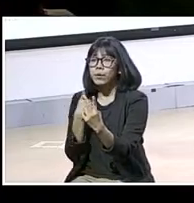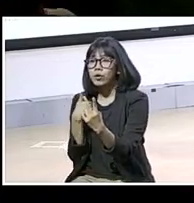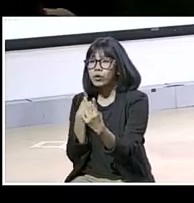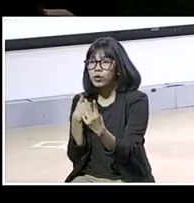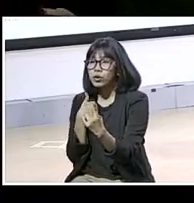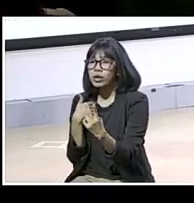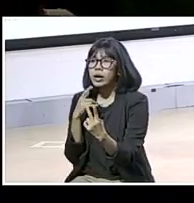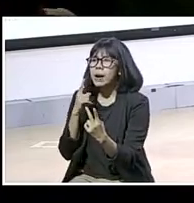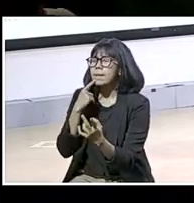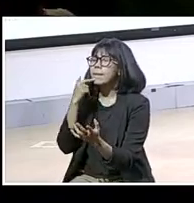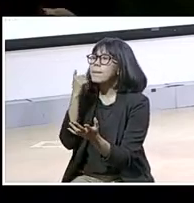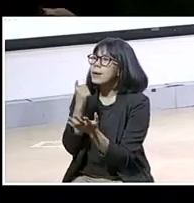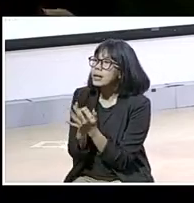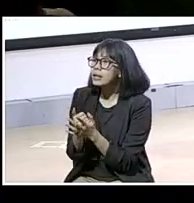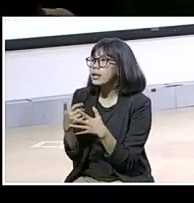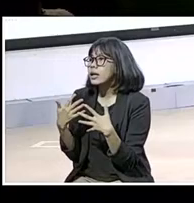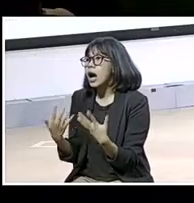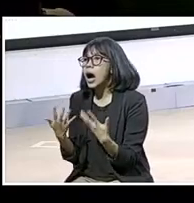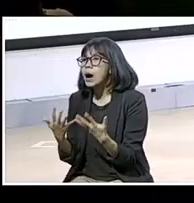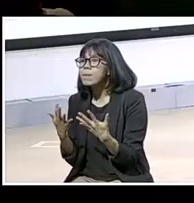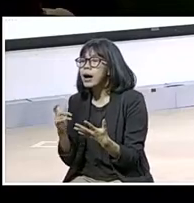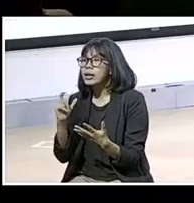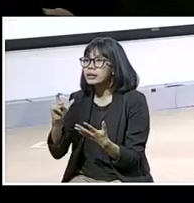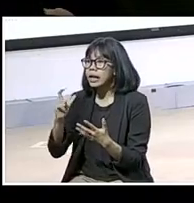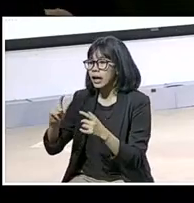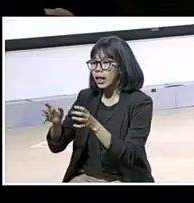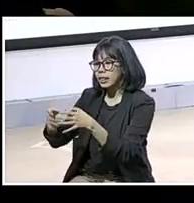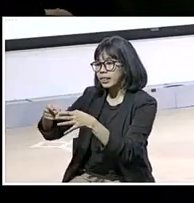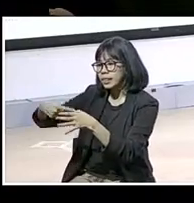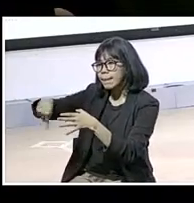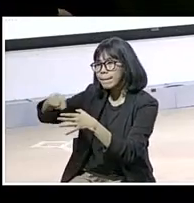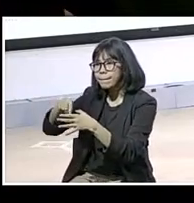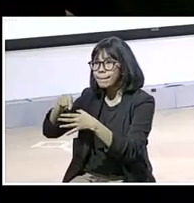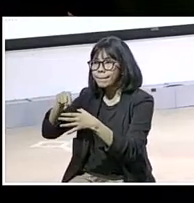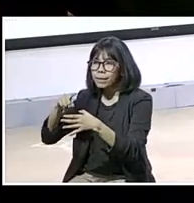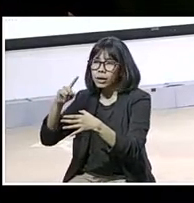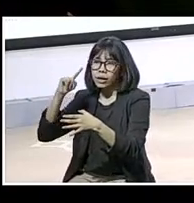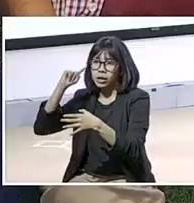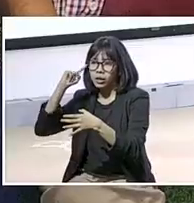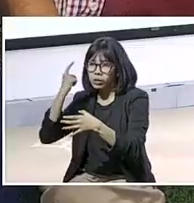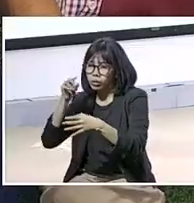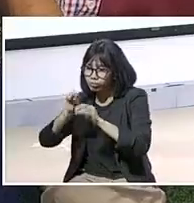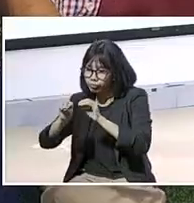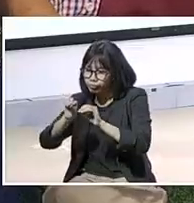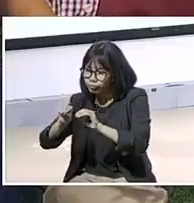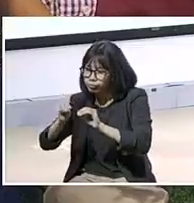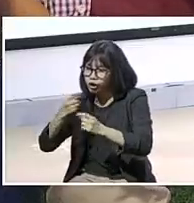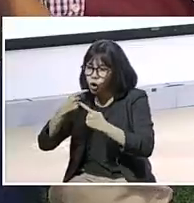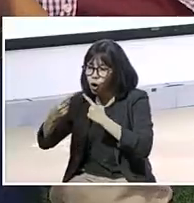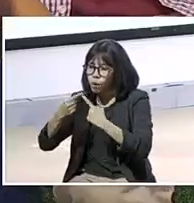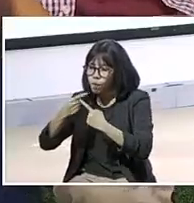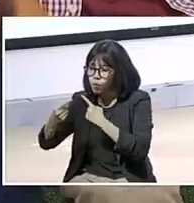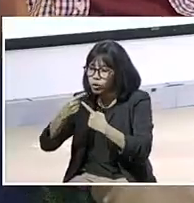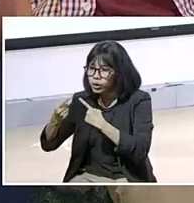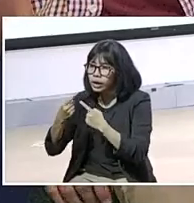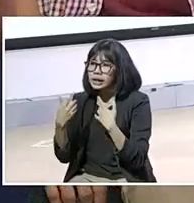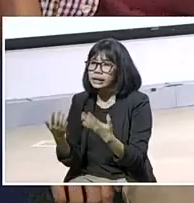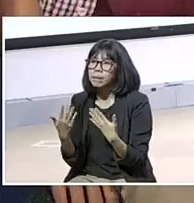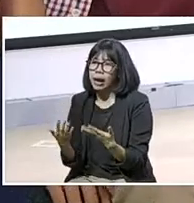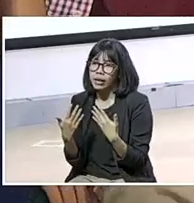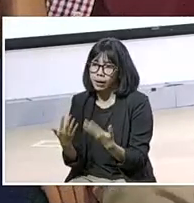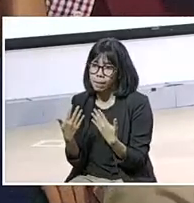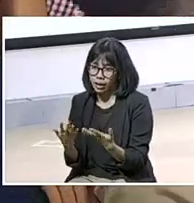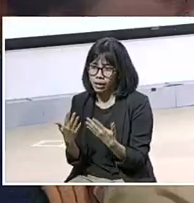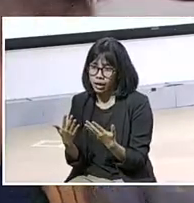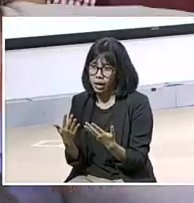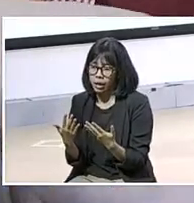What is the most important factors that can improving the communications between